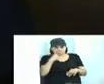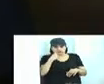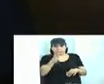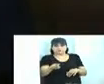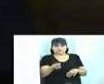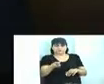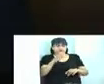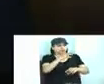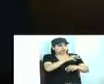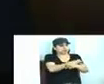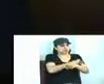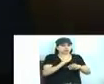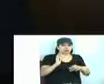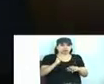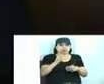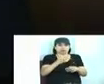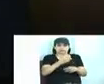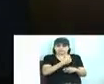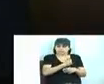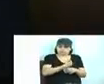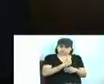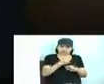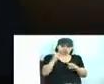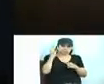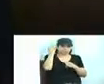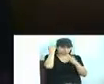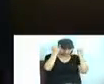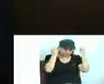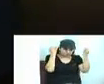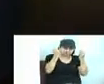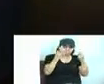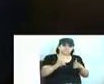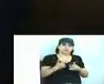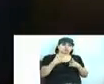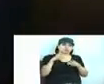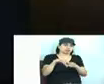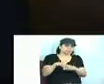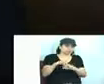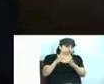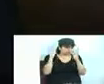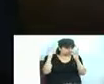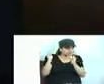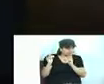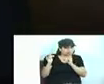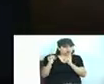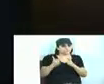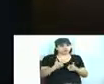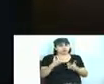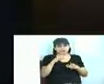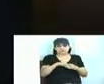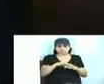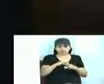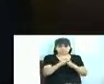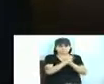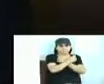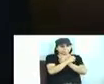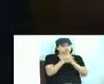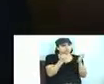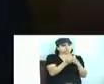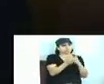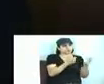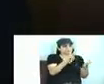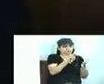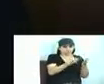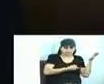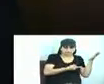the power of our imagination to live in hope and live in love, no matter what may